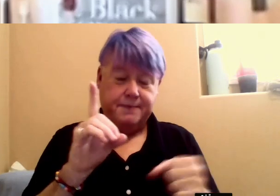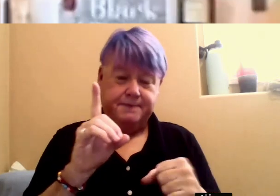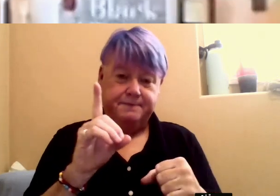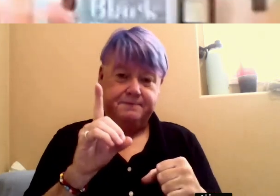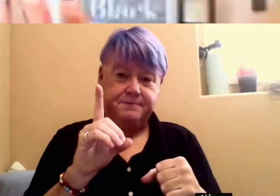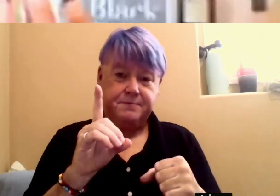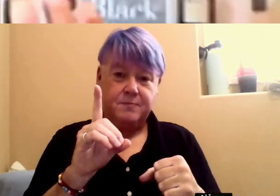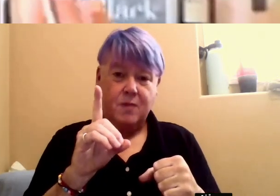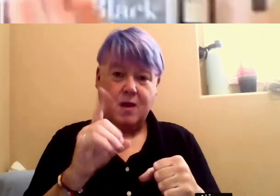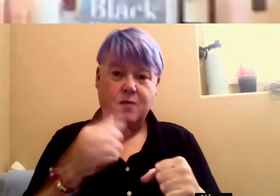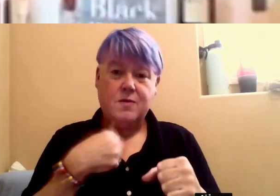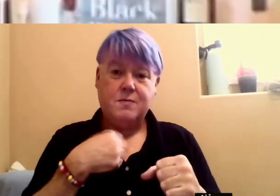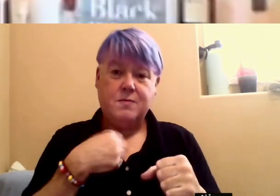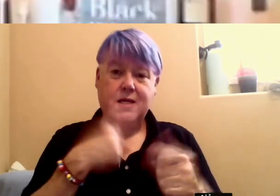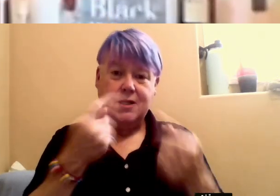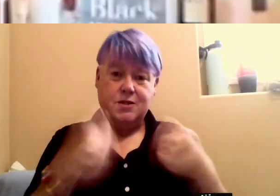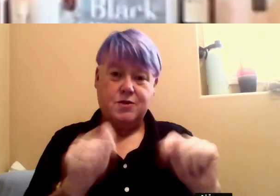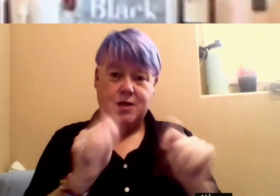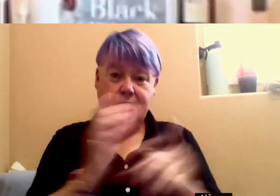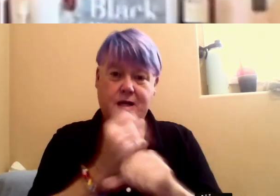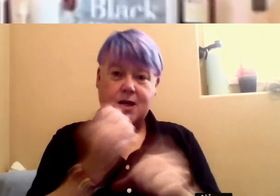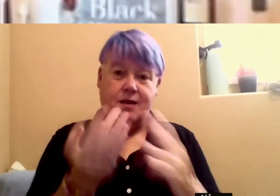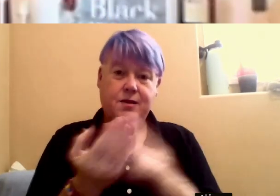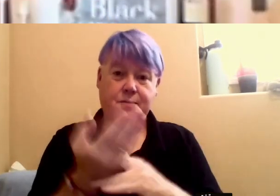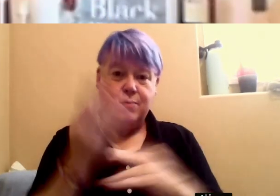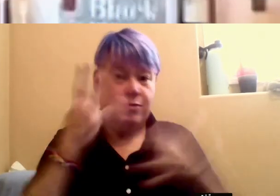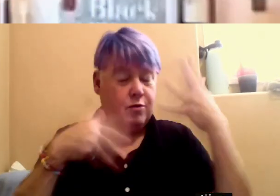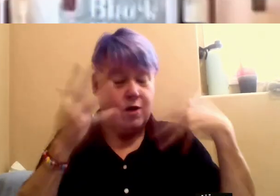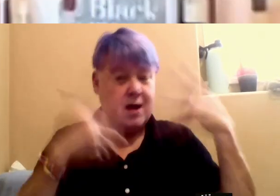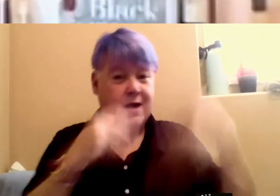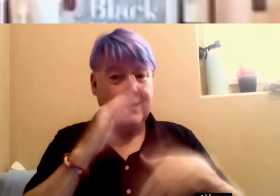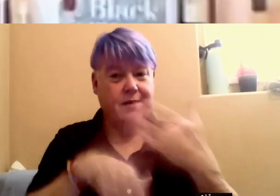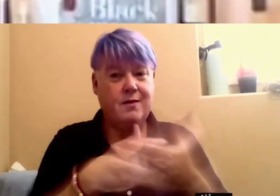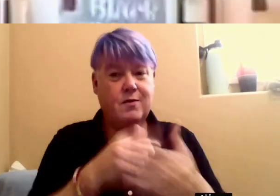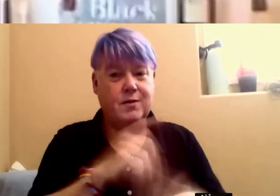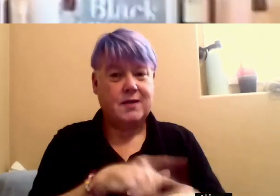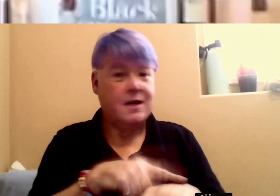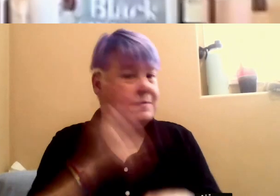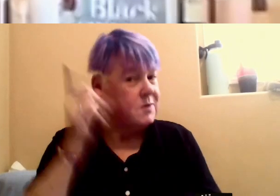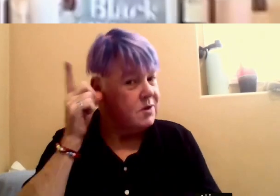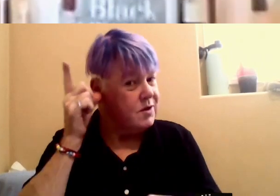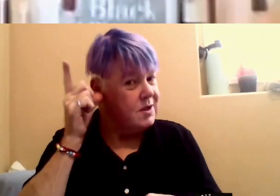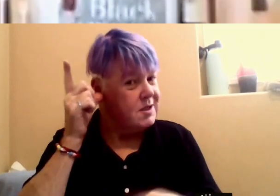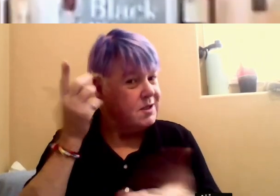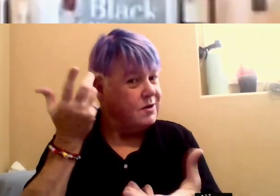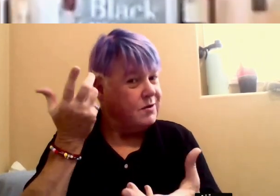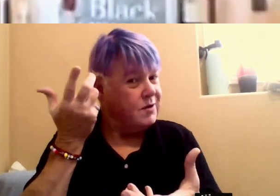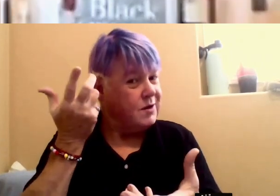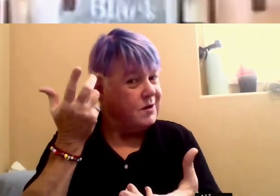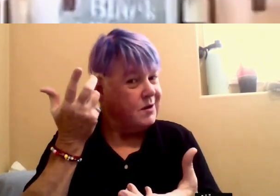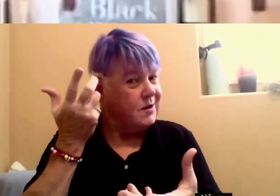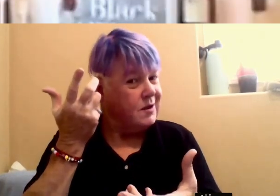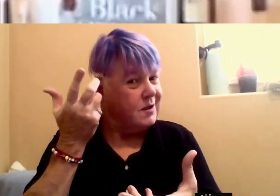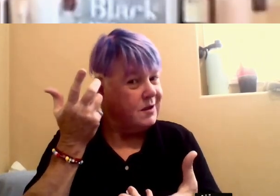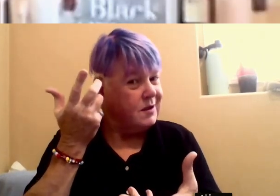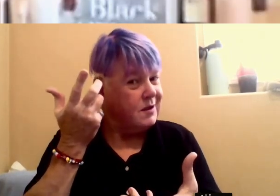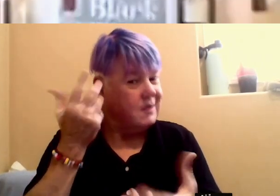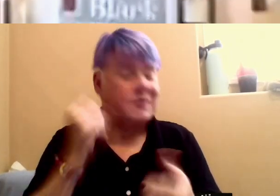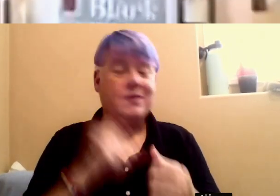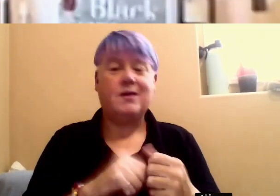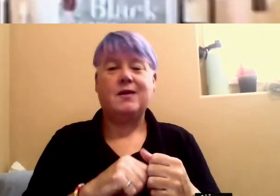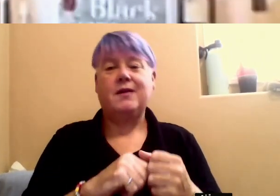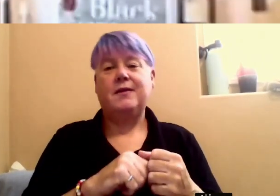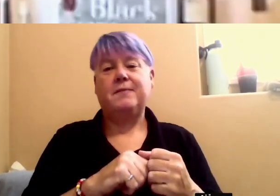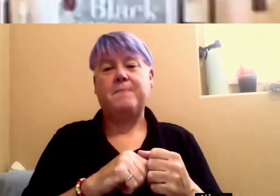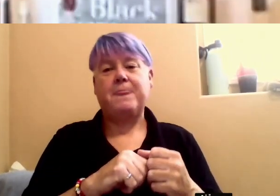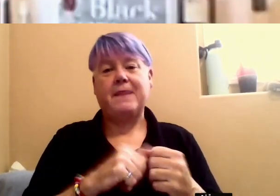was me just like trying to get through crying the whole time. And so if you listen to like the last episode of QA, which is called The Future, you